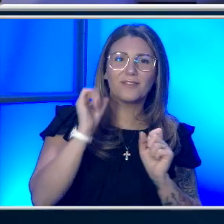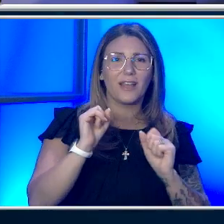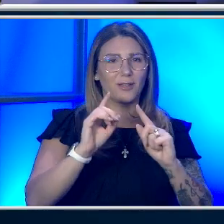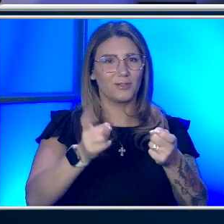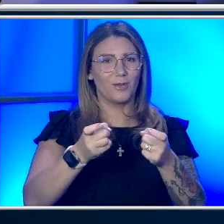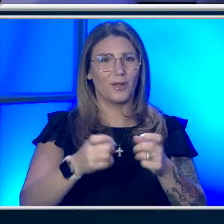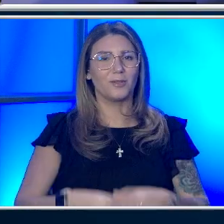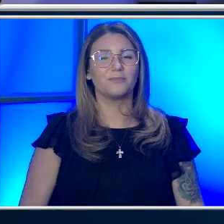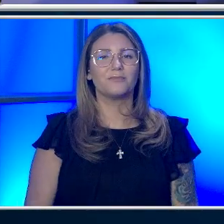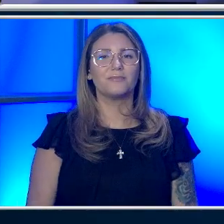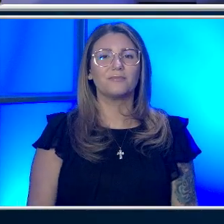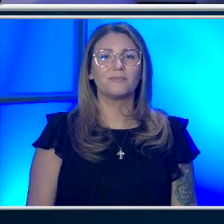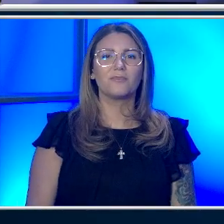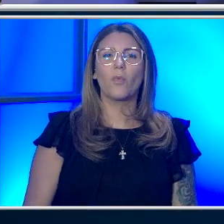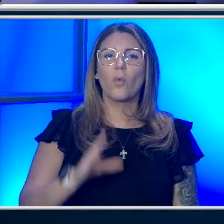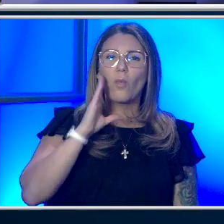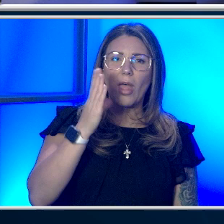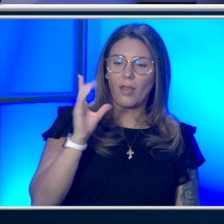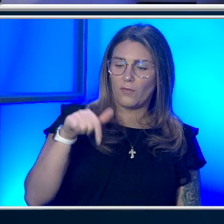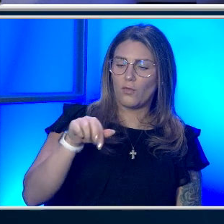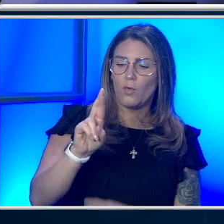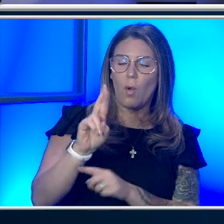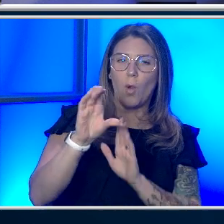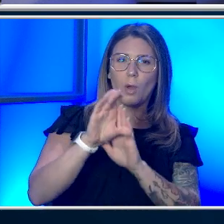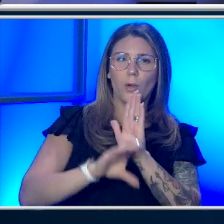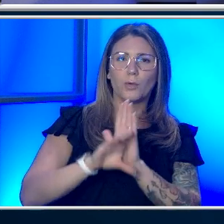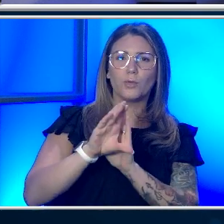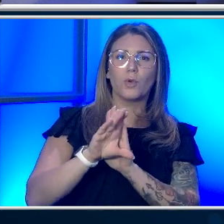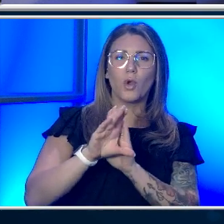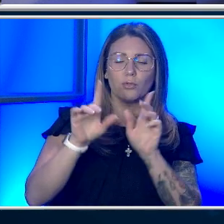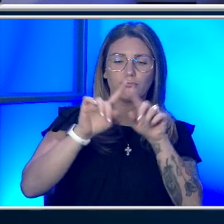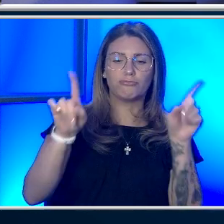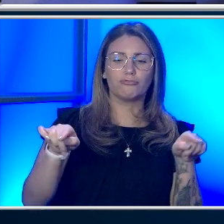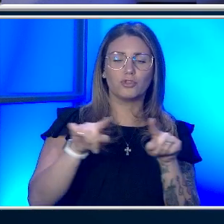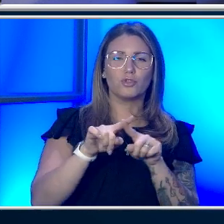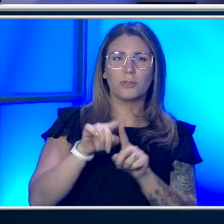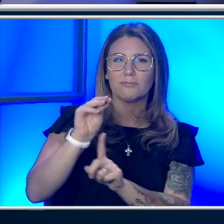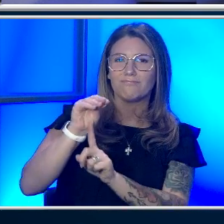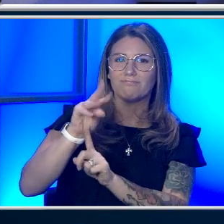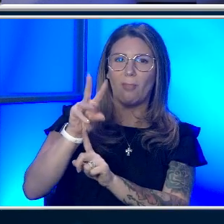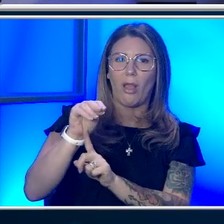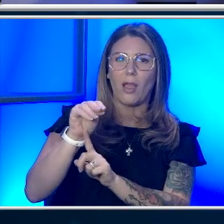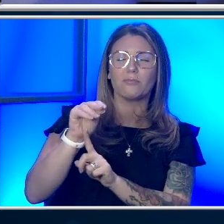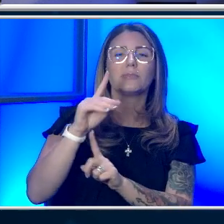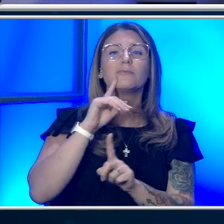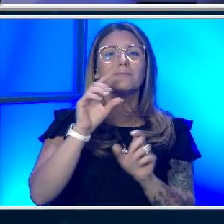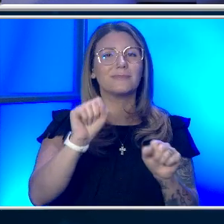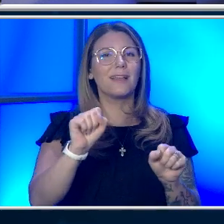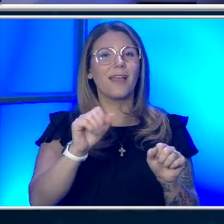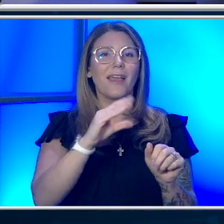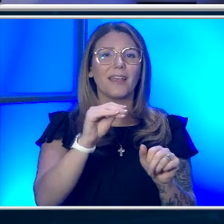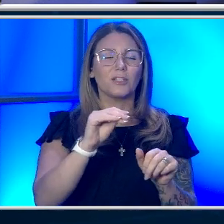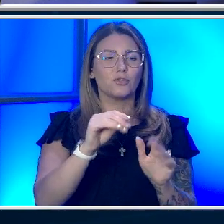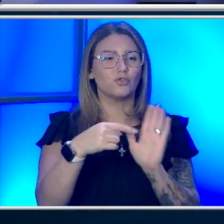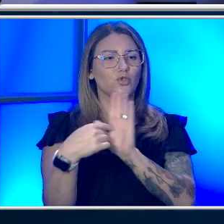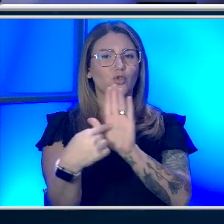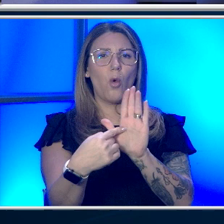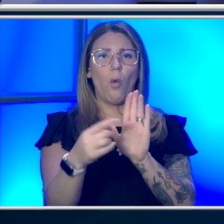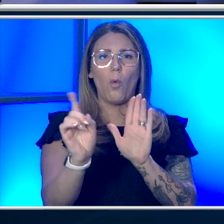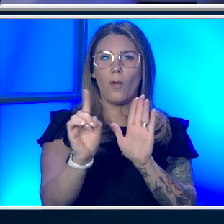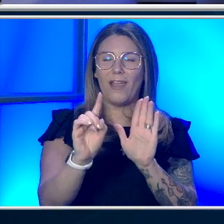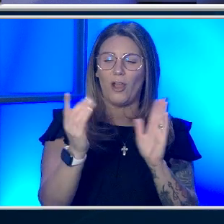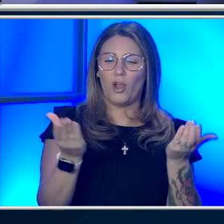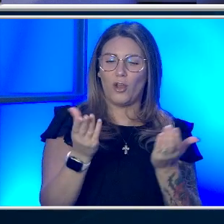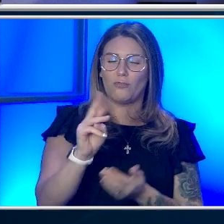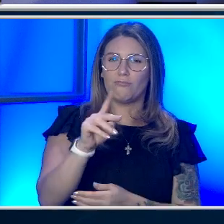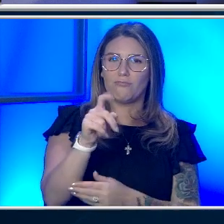going to put a QR code up on our screen right now. You can check it out throughout the program. You can scan it. It'll take you to donor locations here in the metro and a bunch more information that Chelsea